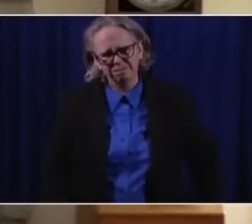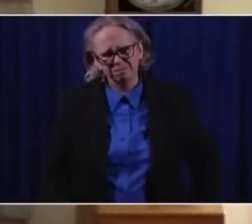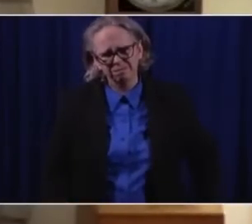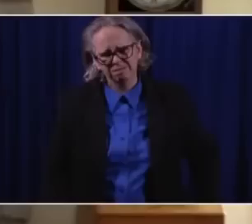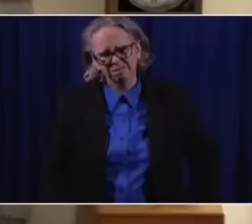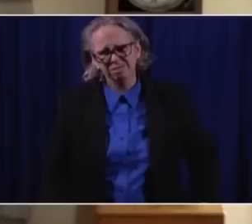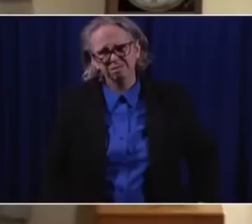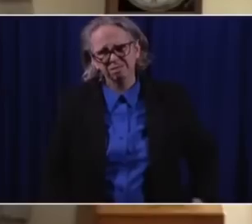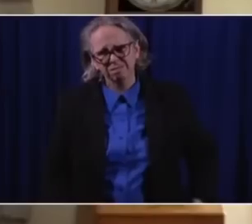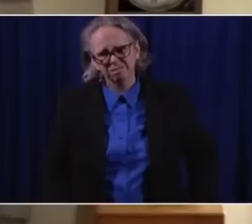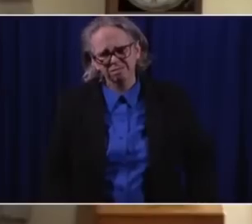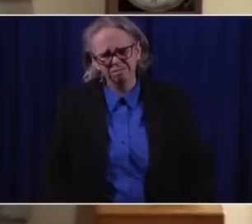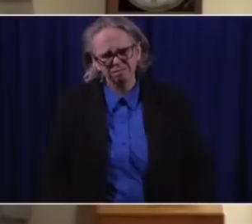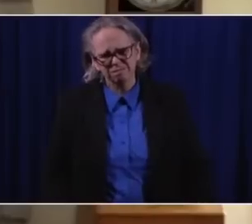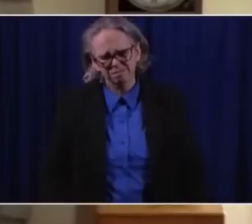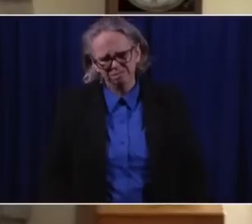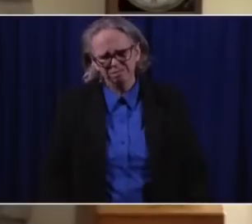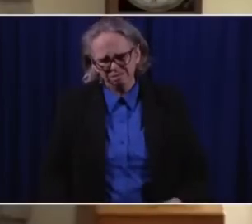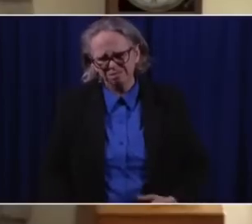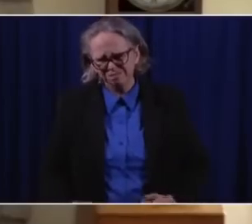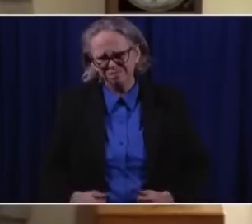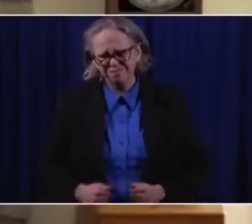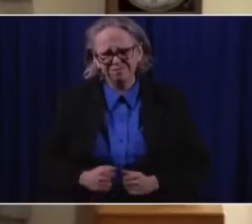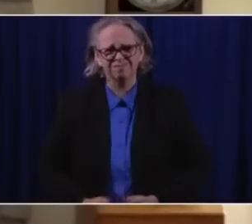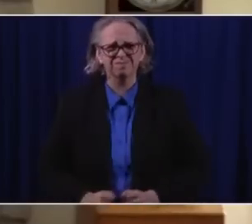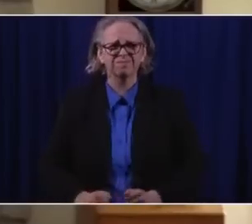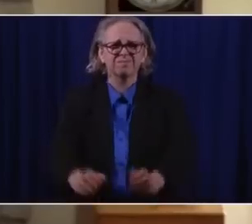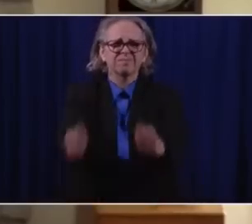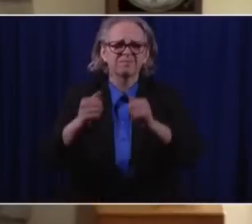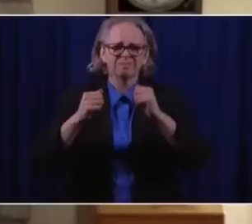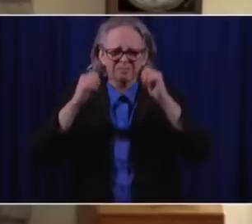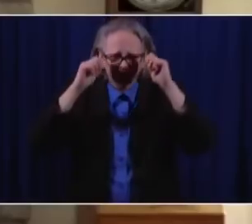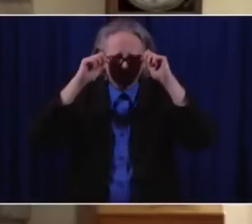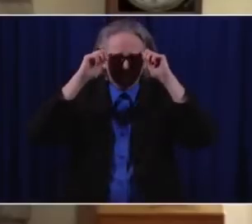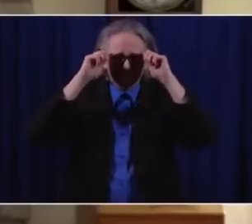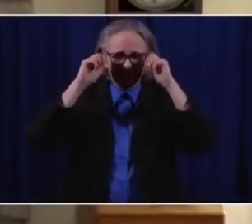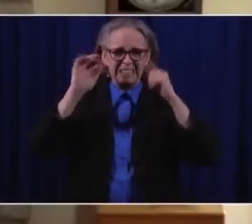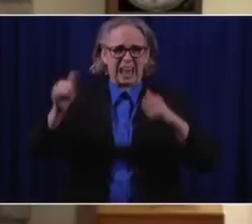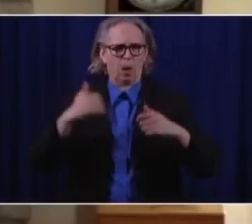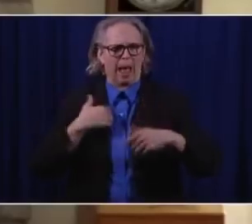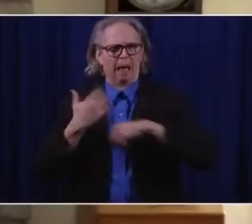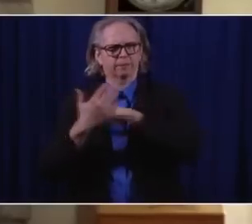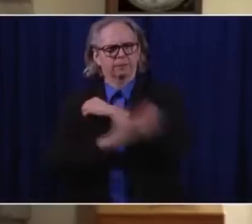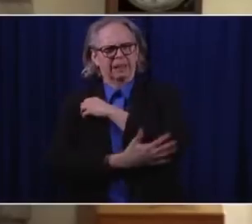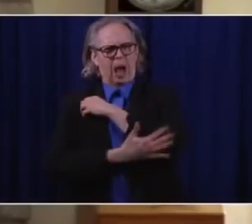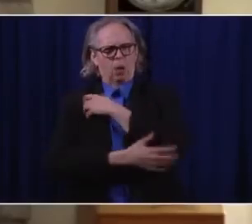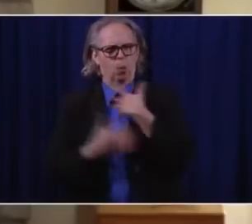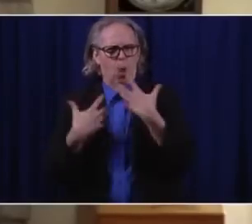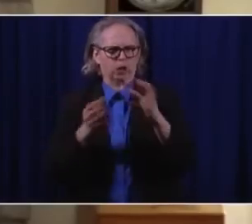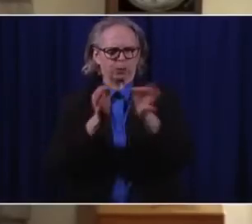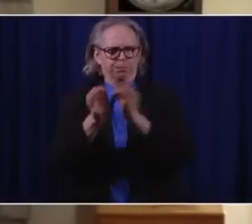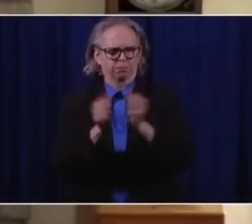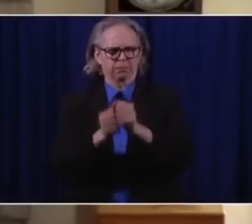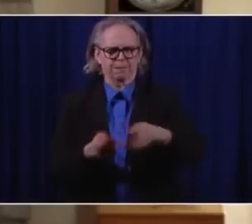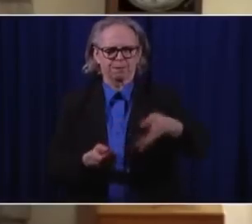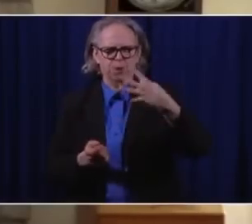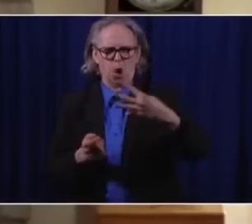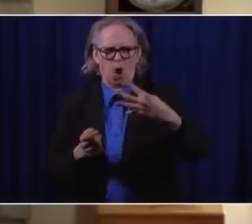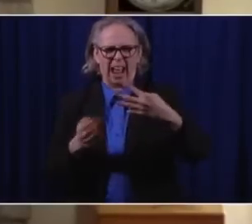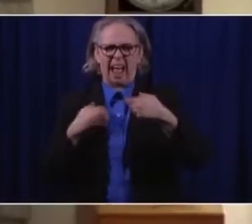We do have, as you've seen there, 4 counties with 1,000 cases per 100,000.